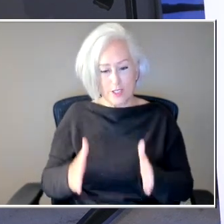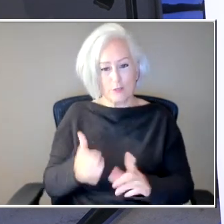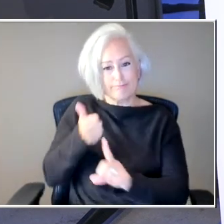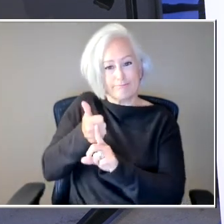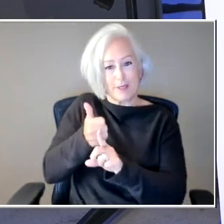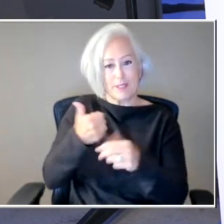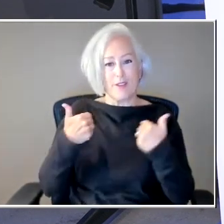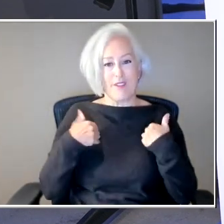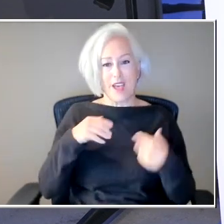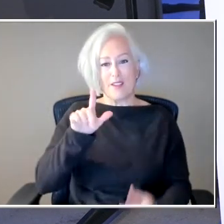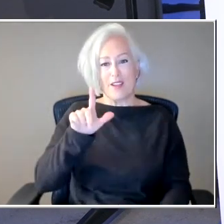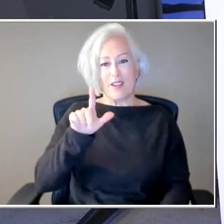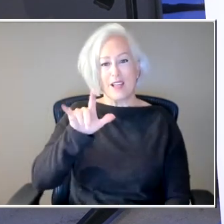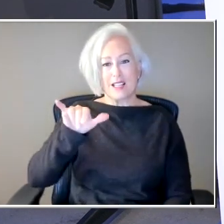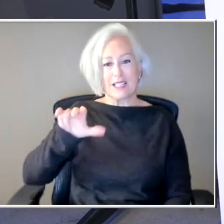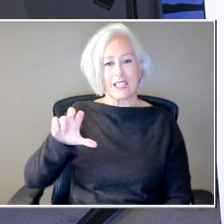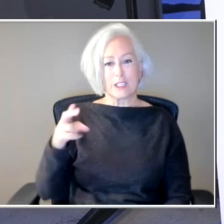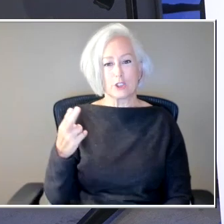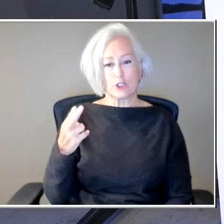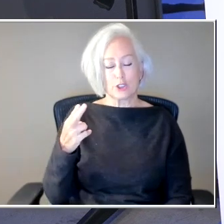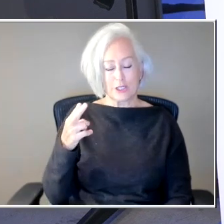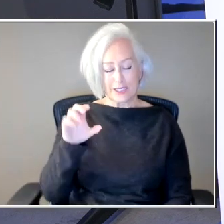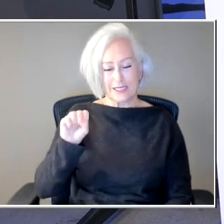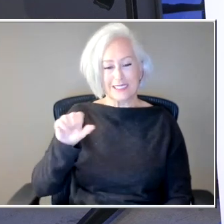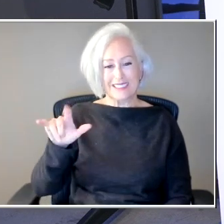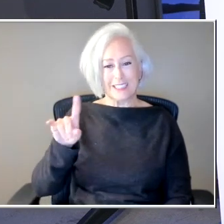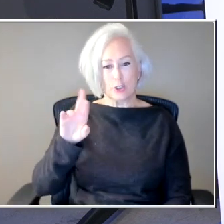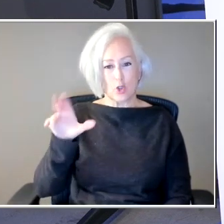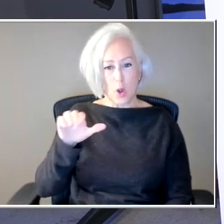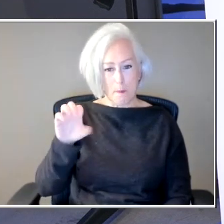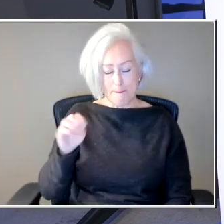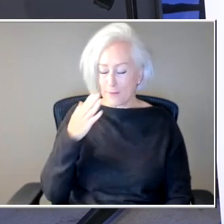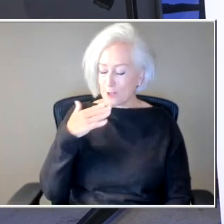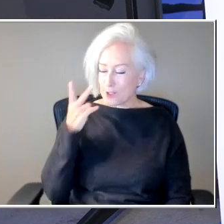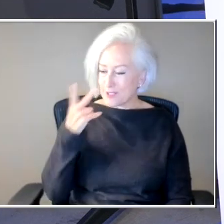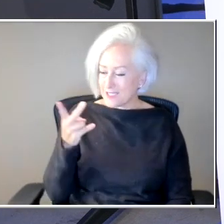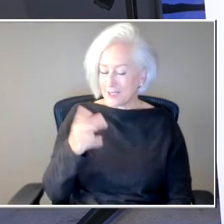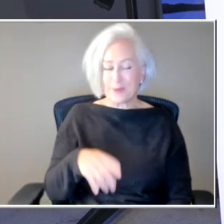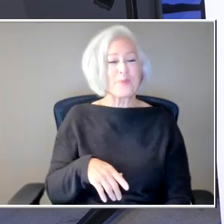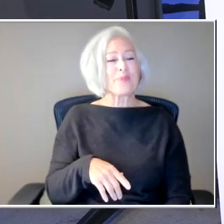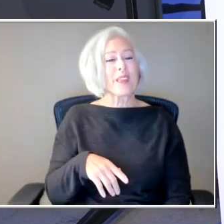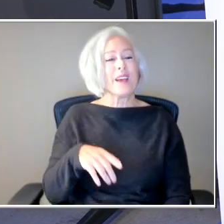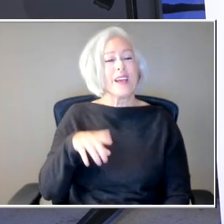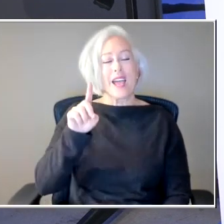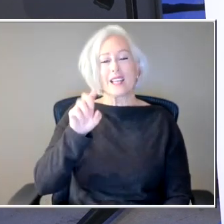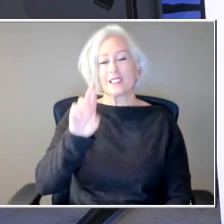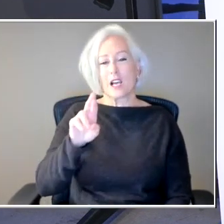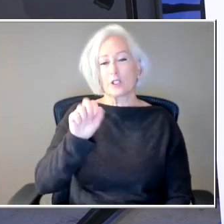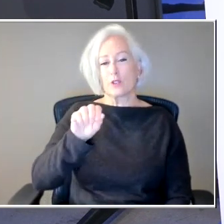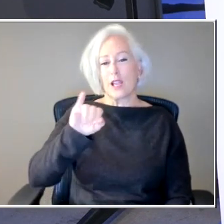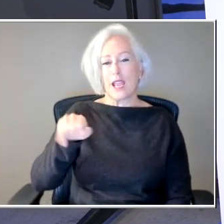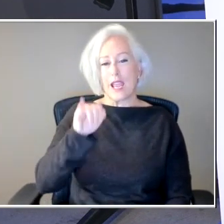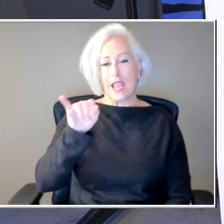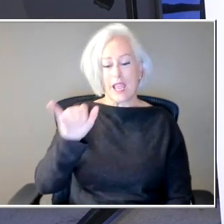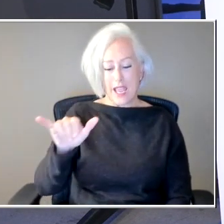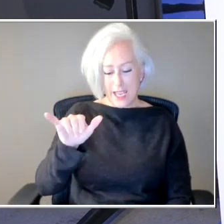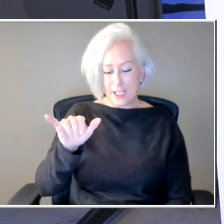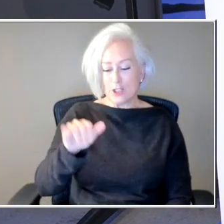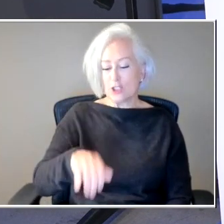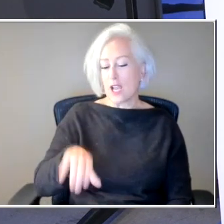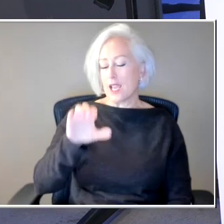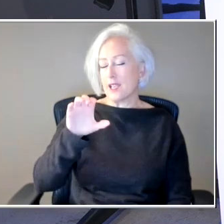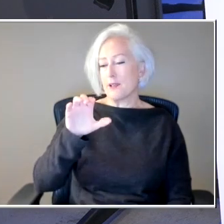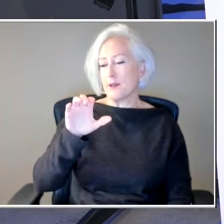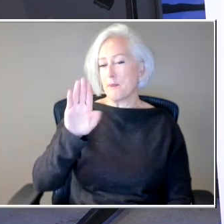himself. Always good to see you. Good to be here. And we also have Dr. AJ Bansal. He is a gastroenterologist and medical director of the GI Cancers